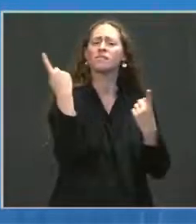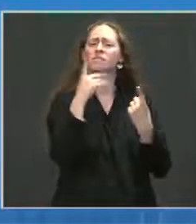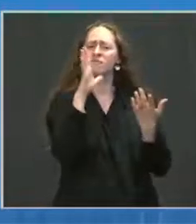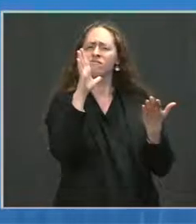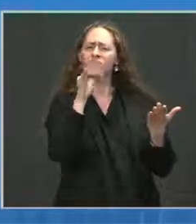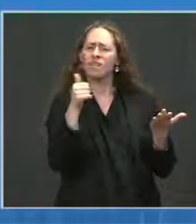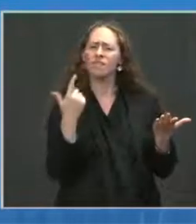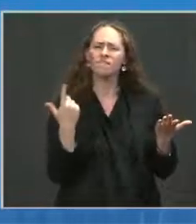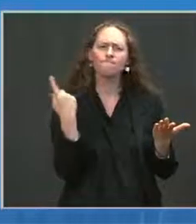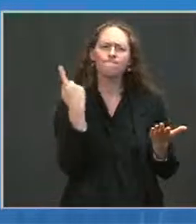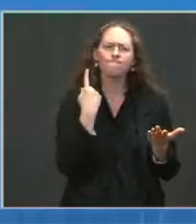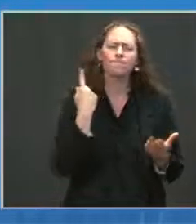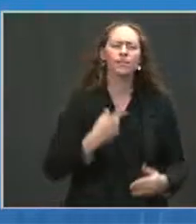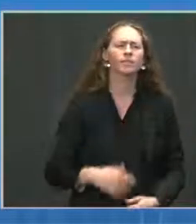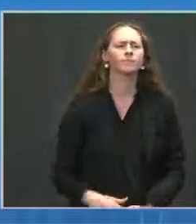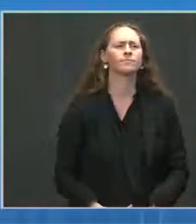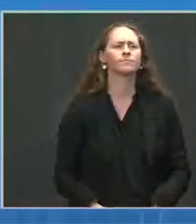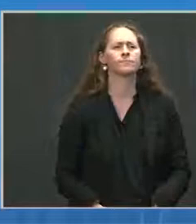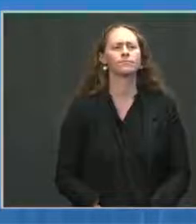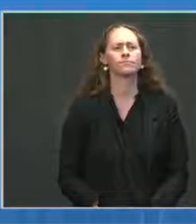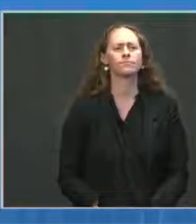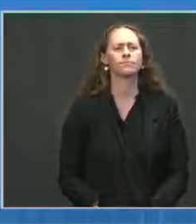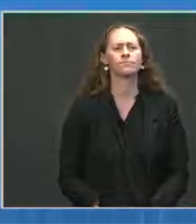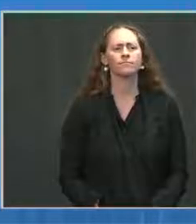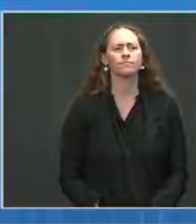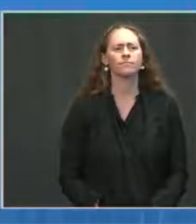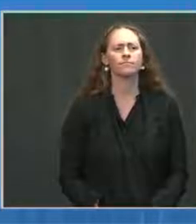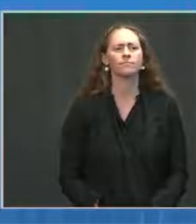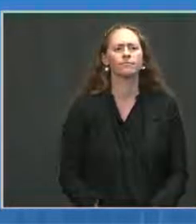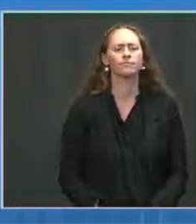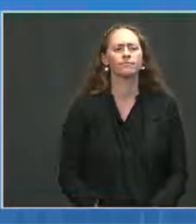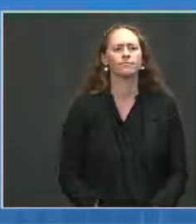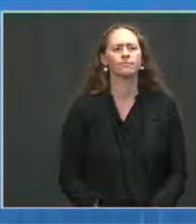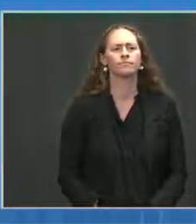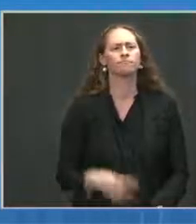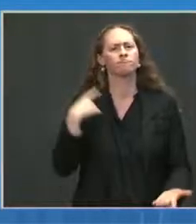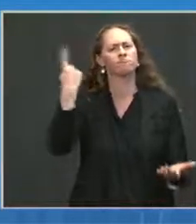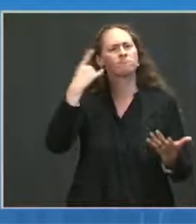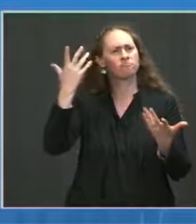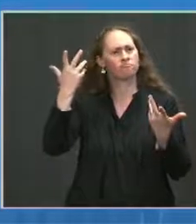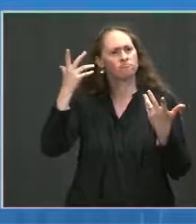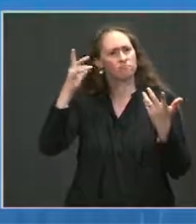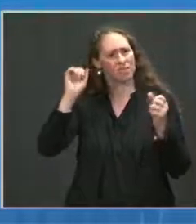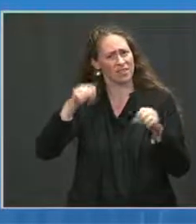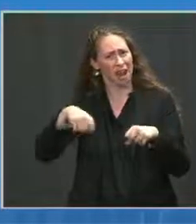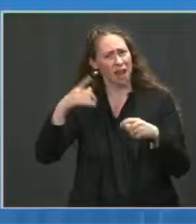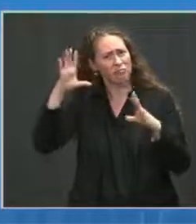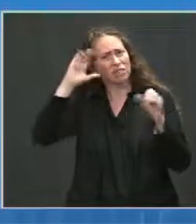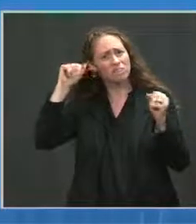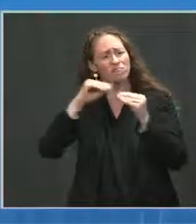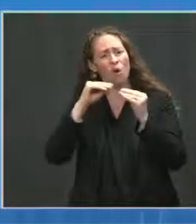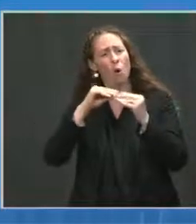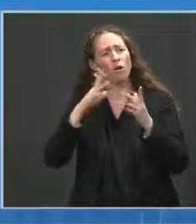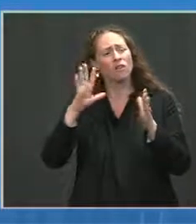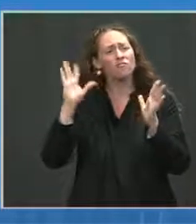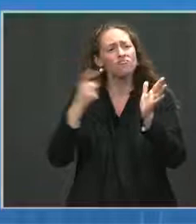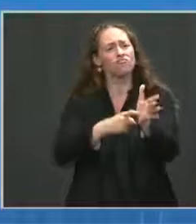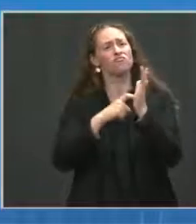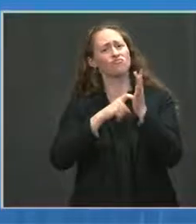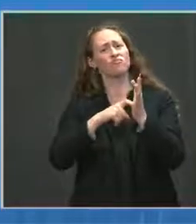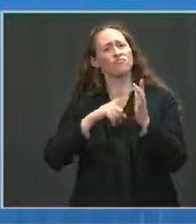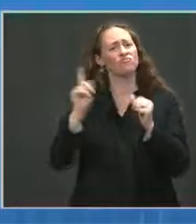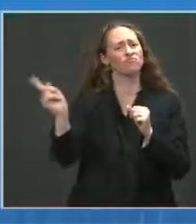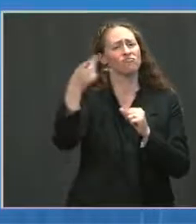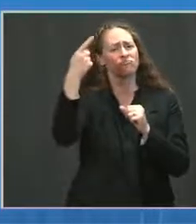is the administration willing to go to sort of turn up the pressure on the unvaccinated to actually get shots? Well, Zeke, I think